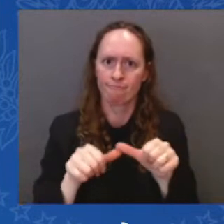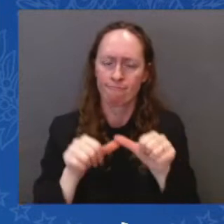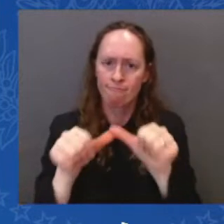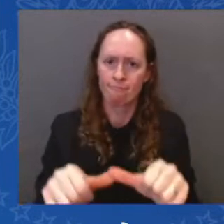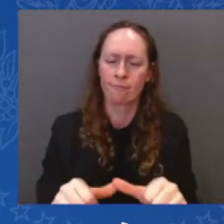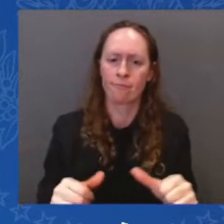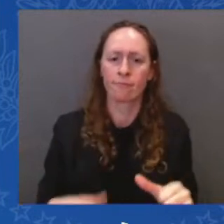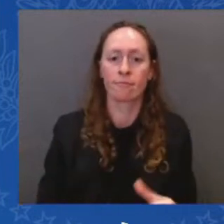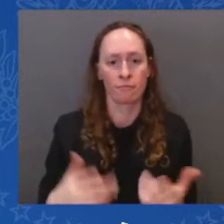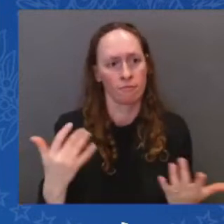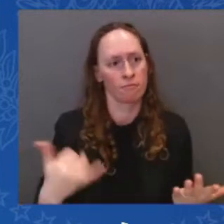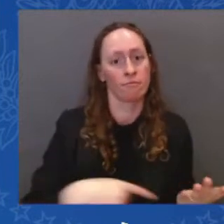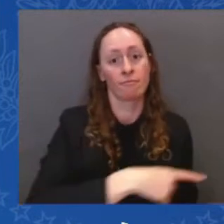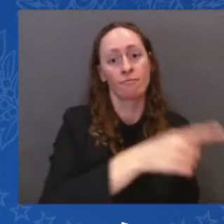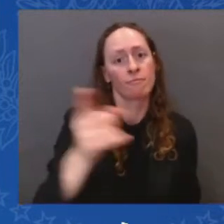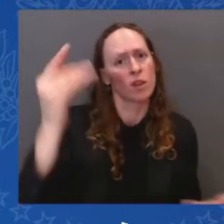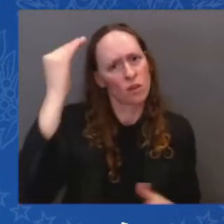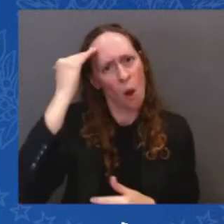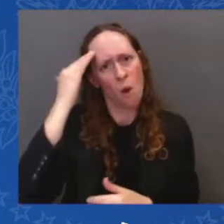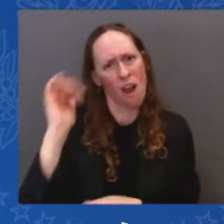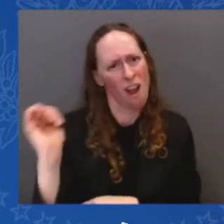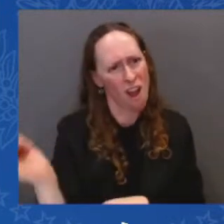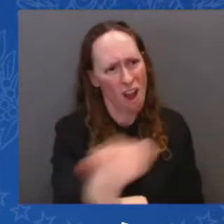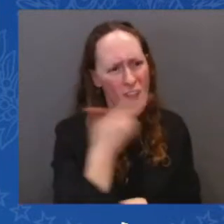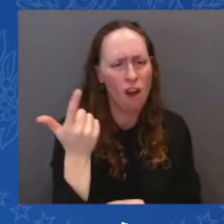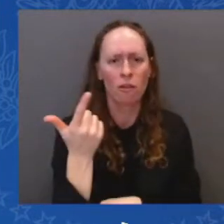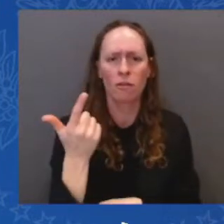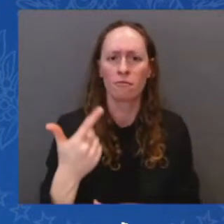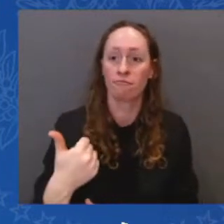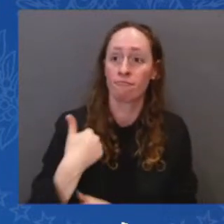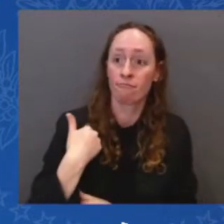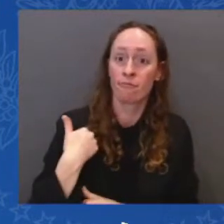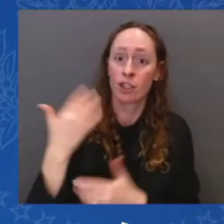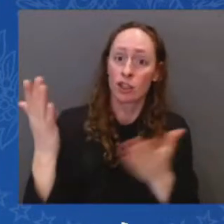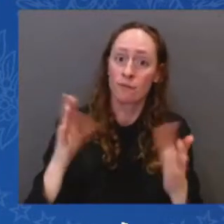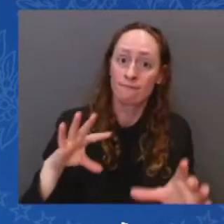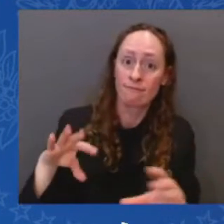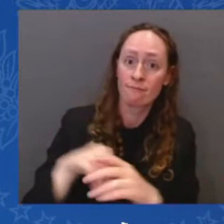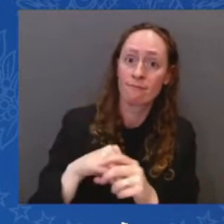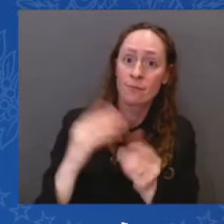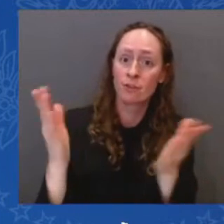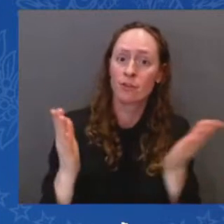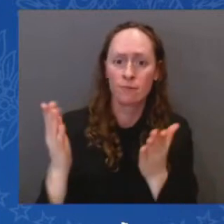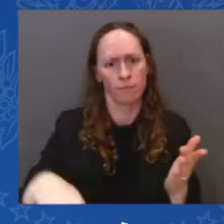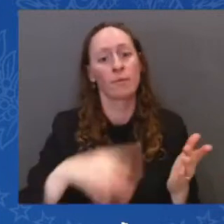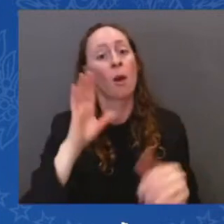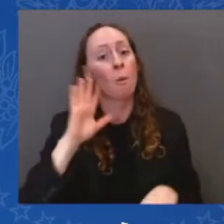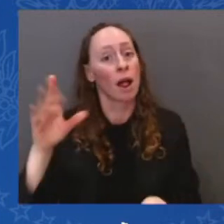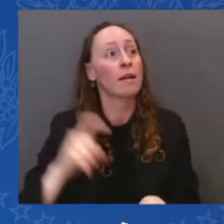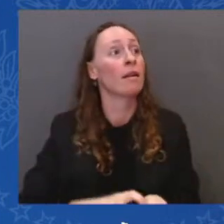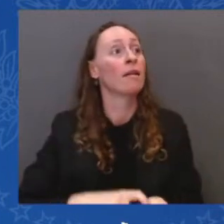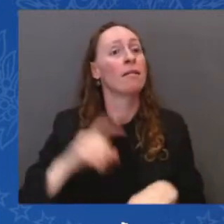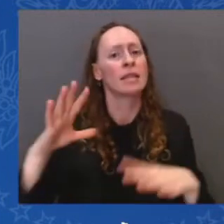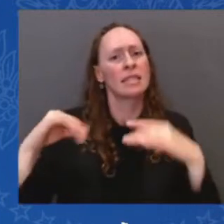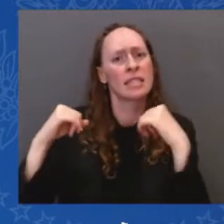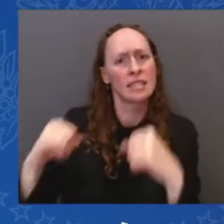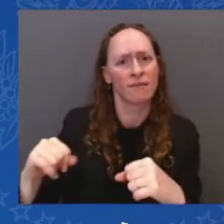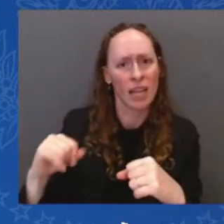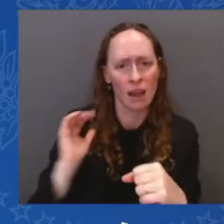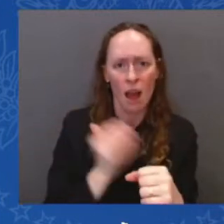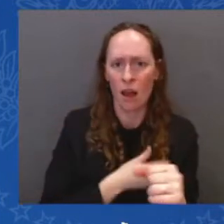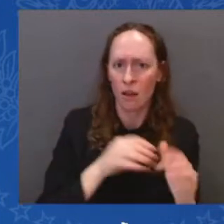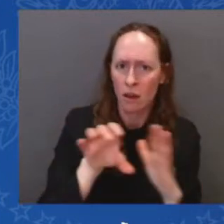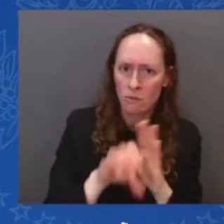civilian, only as the unwavering defenders of the Constitution and servants of our nation. In